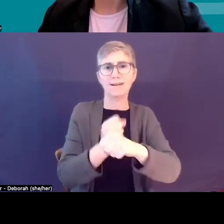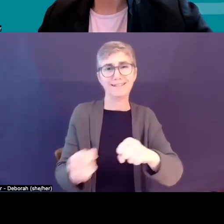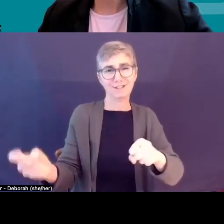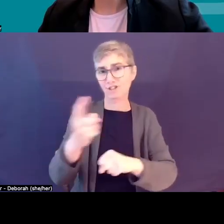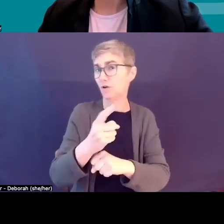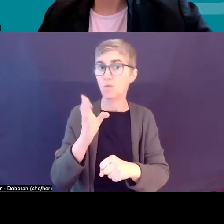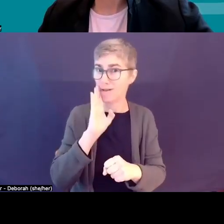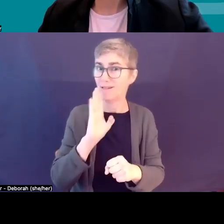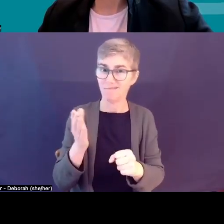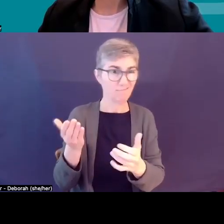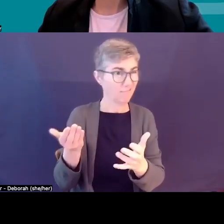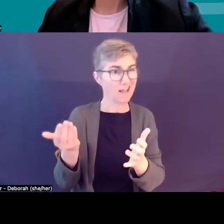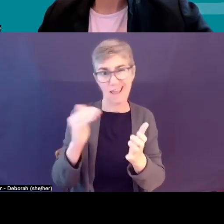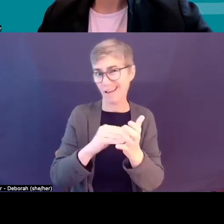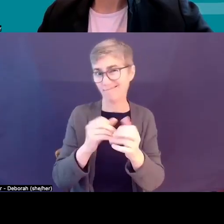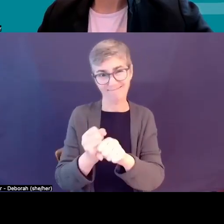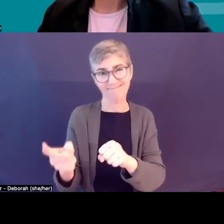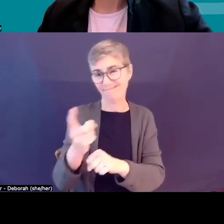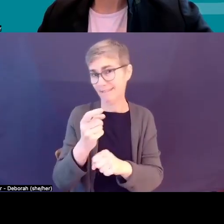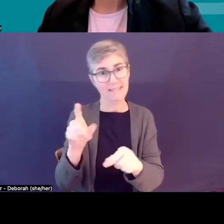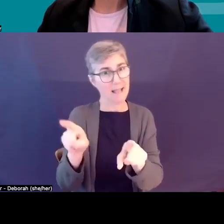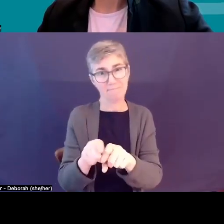do this. We do this every year.